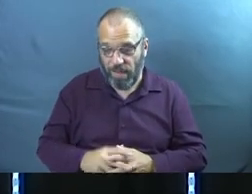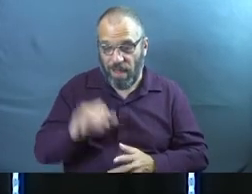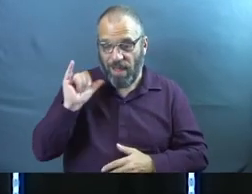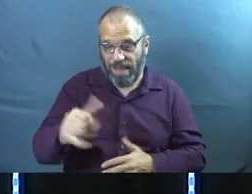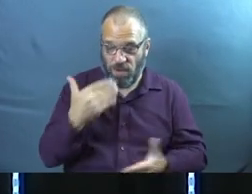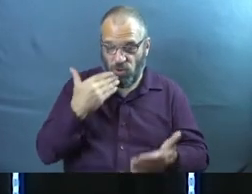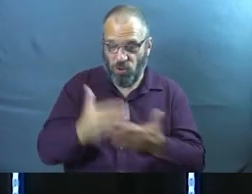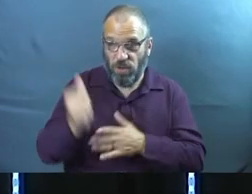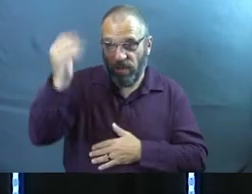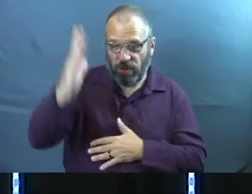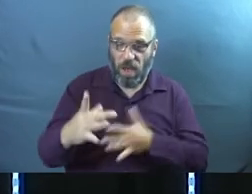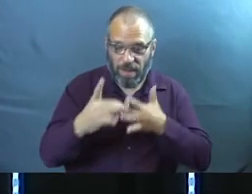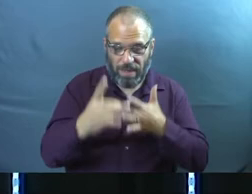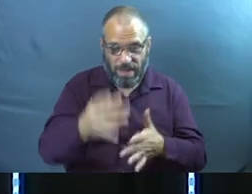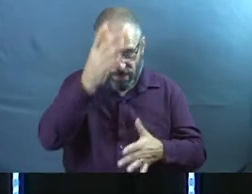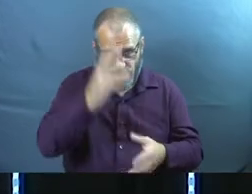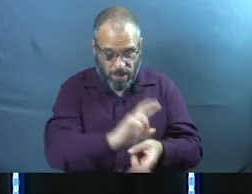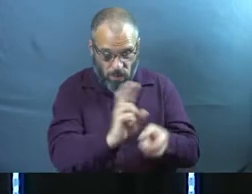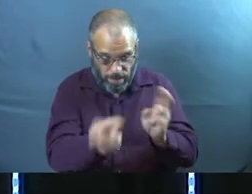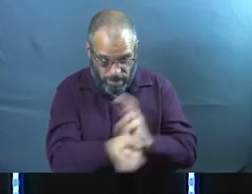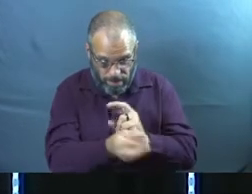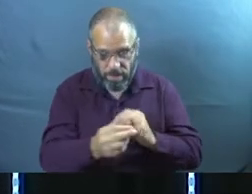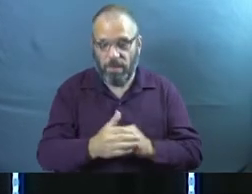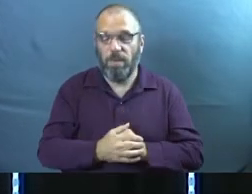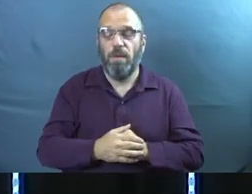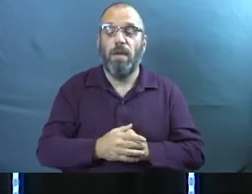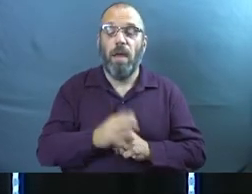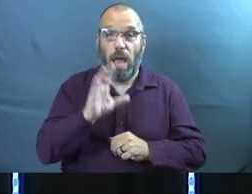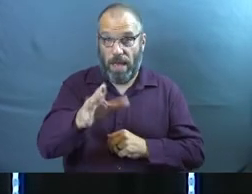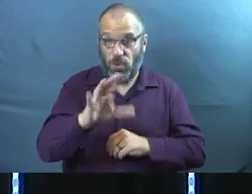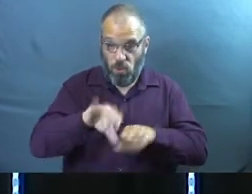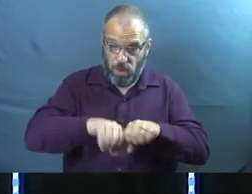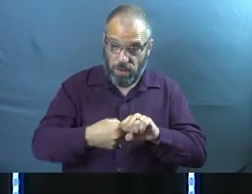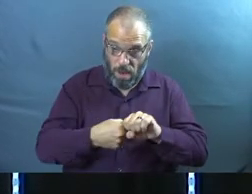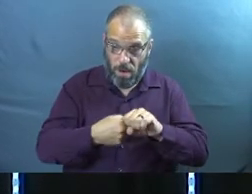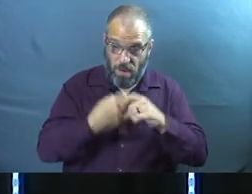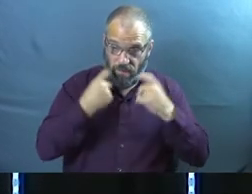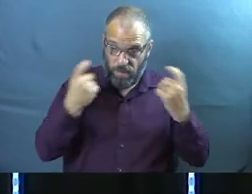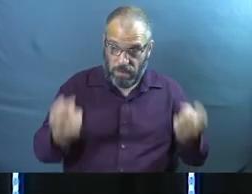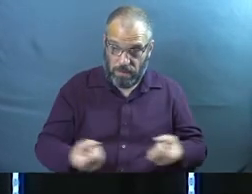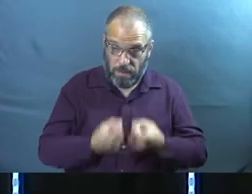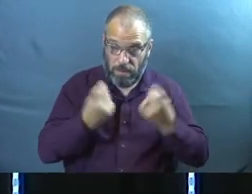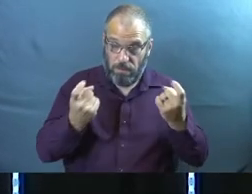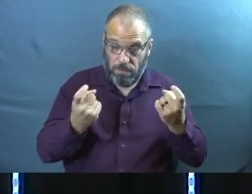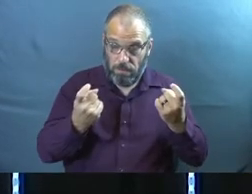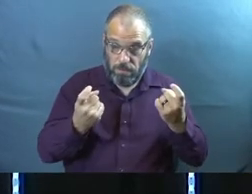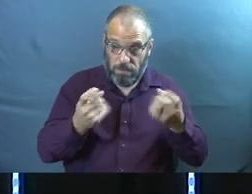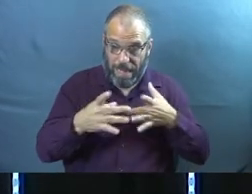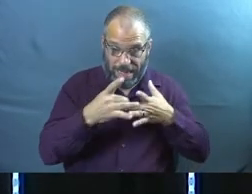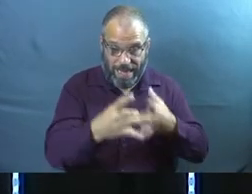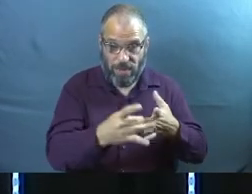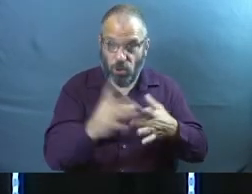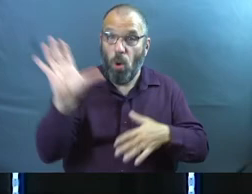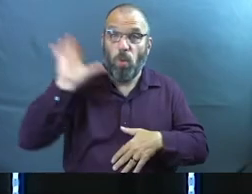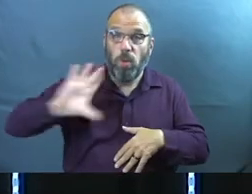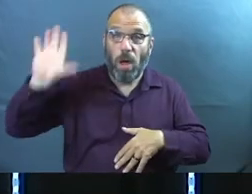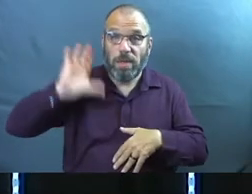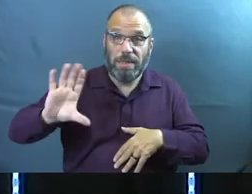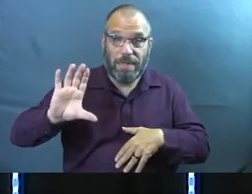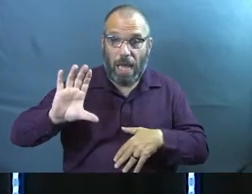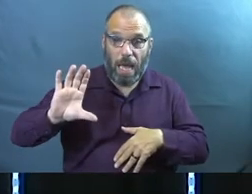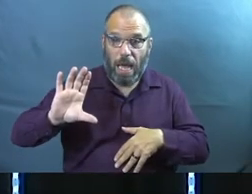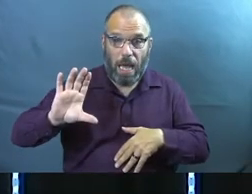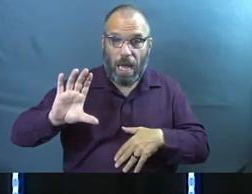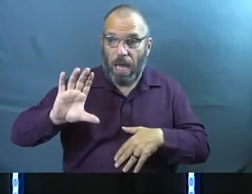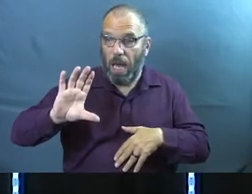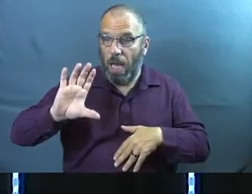It is the goodness of God that leads a man to repentance. Has your sorrow for sin led you at one time or another to